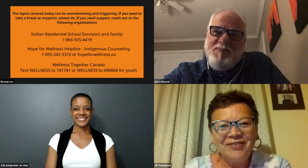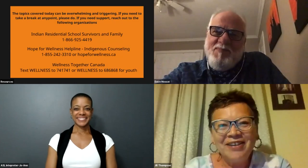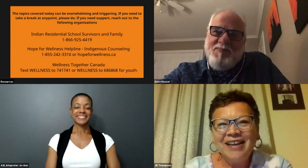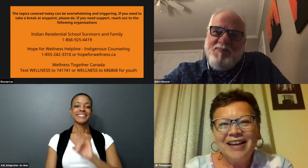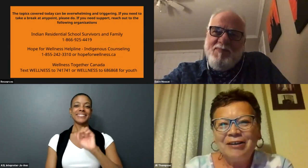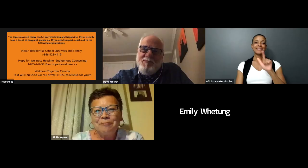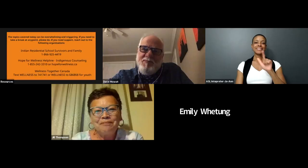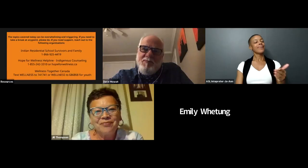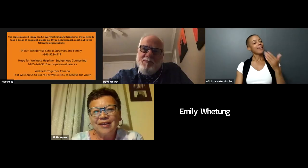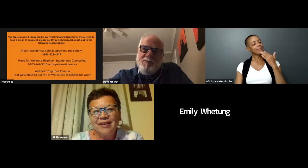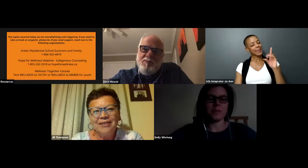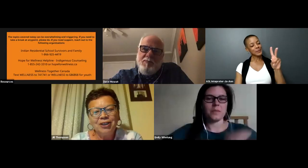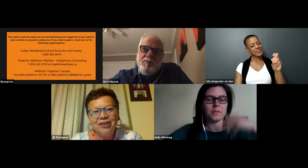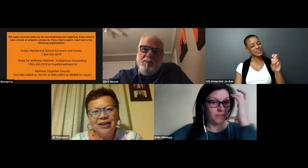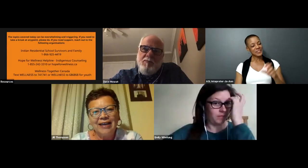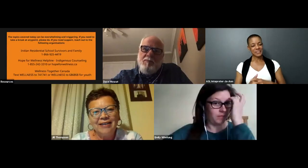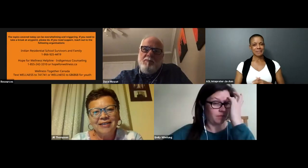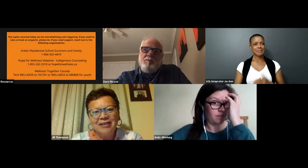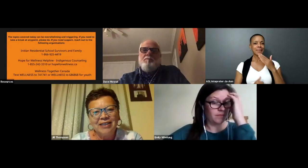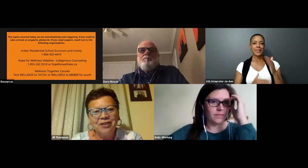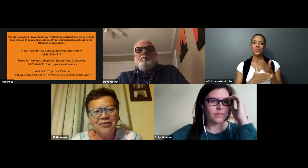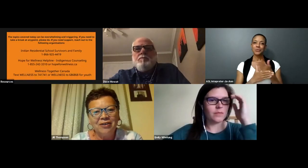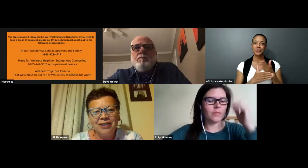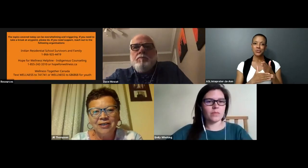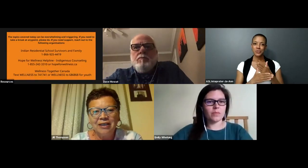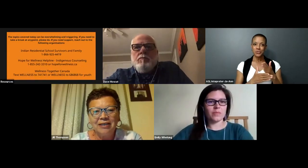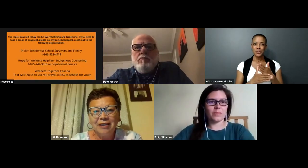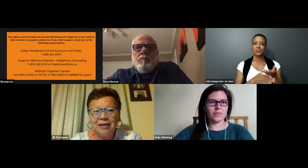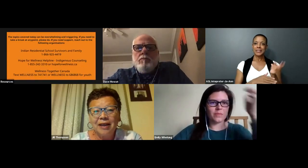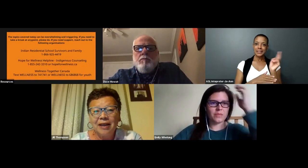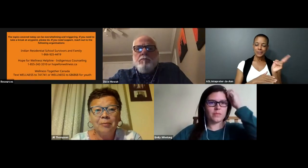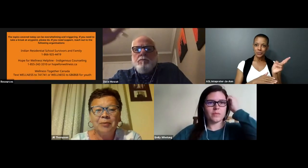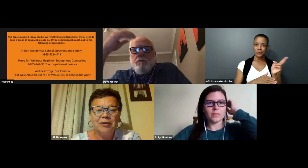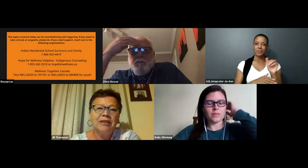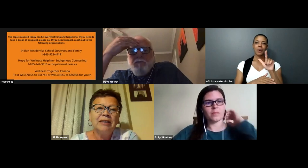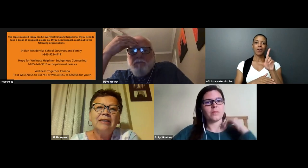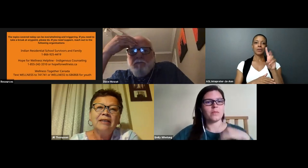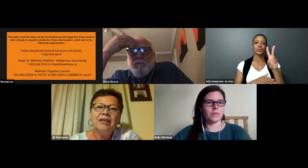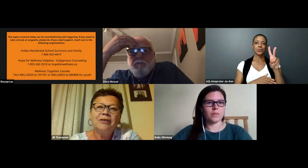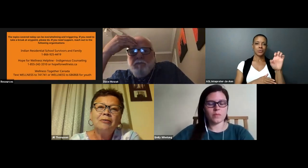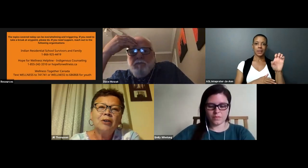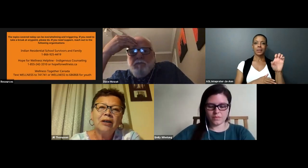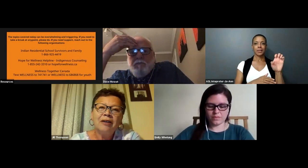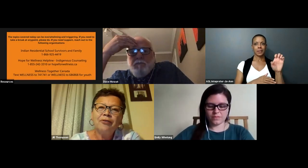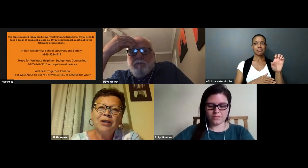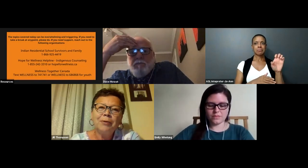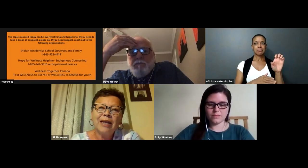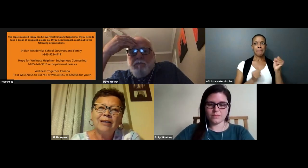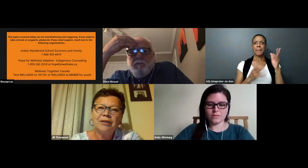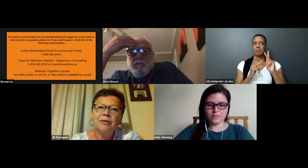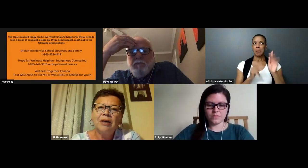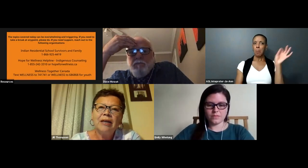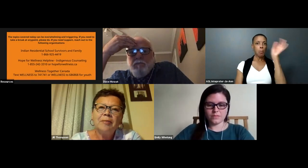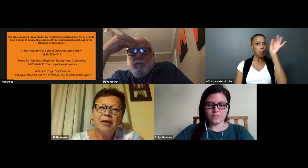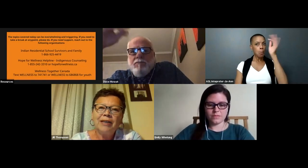Miigwech, Dave. Thanks for sharing that history of Alderville. I think a lot of people, you know, were unfamiliar with